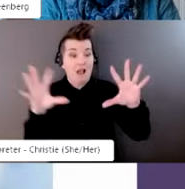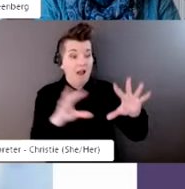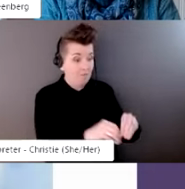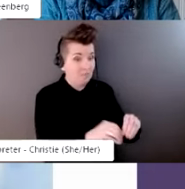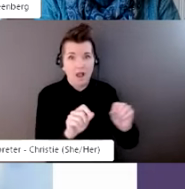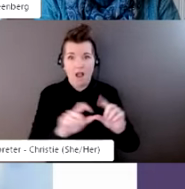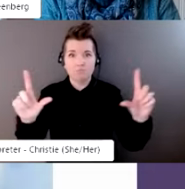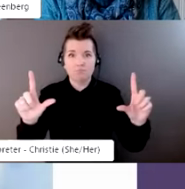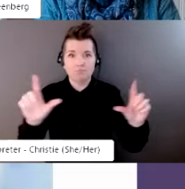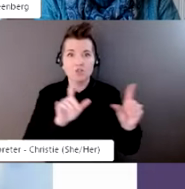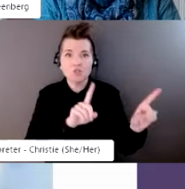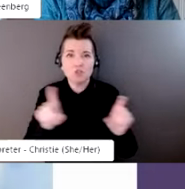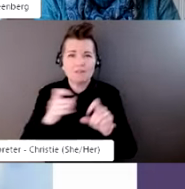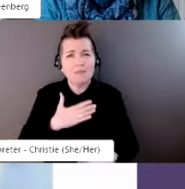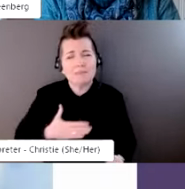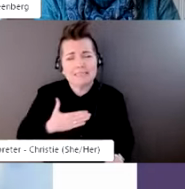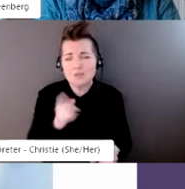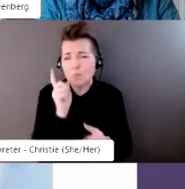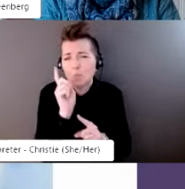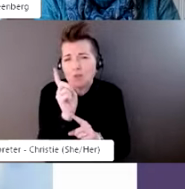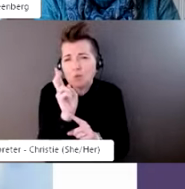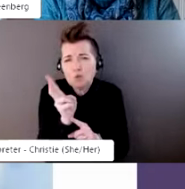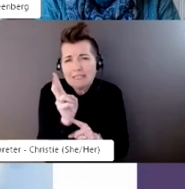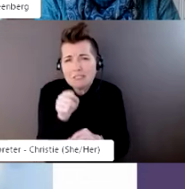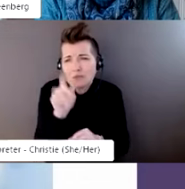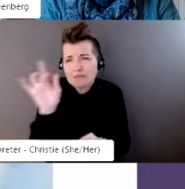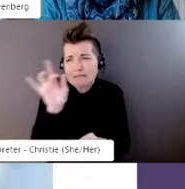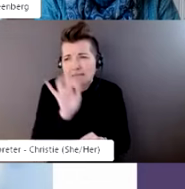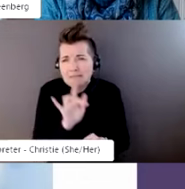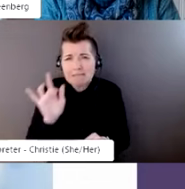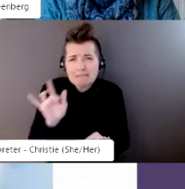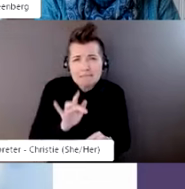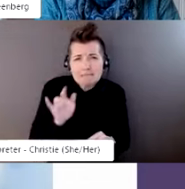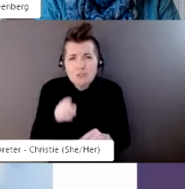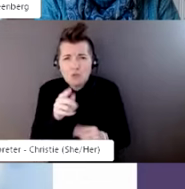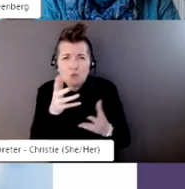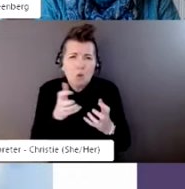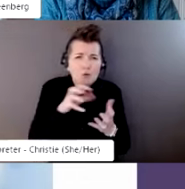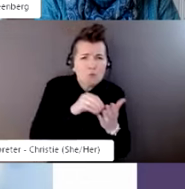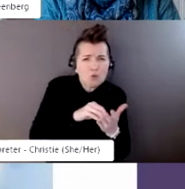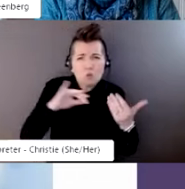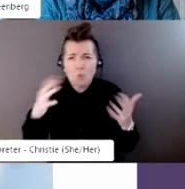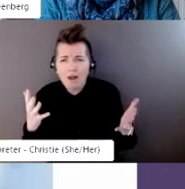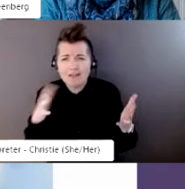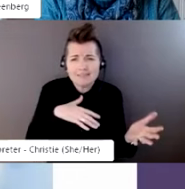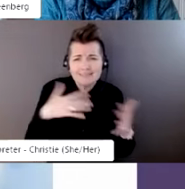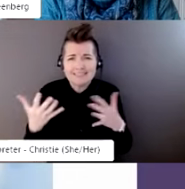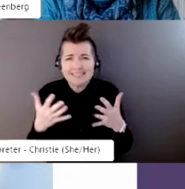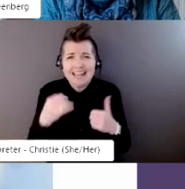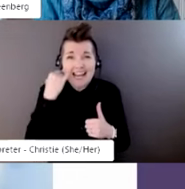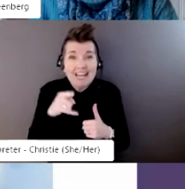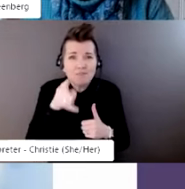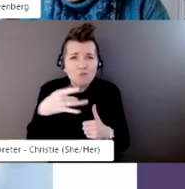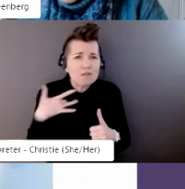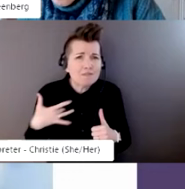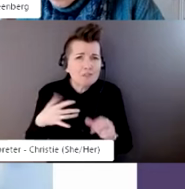it's 1 to 2 minutes of just clicking check boxes about your learning today. And if there's other topics that you might want to learn